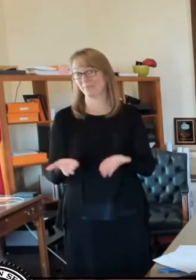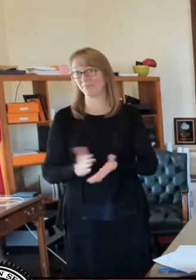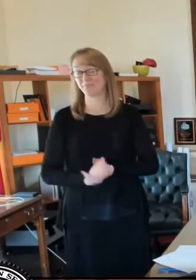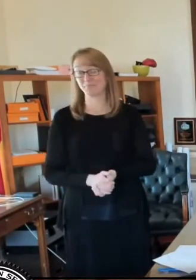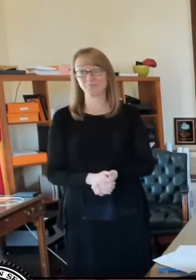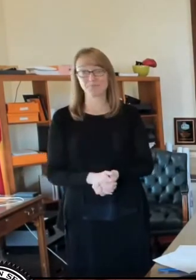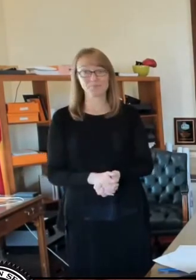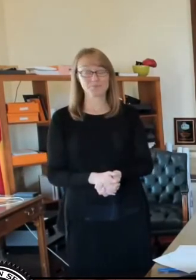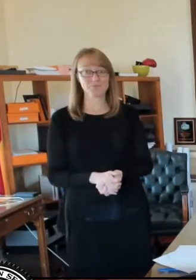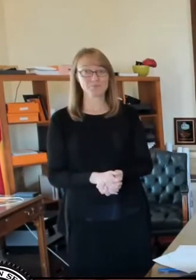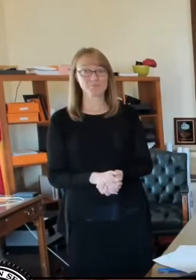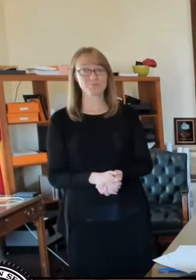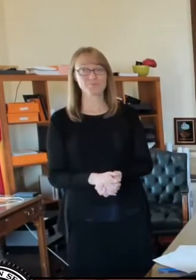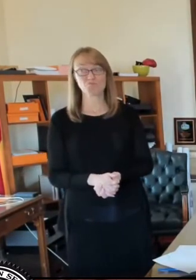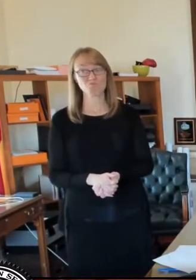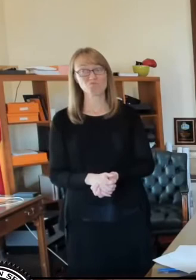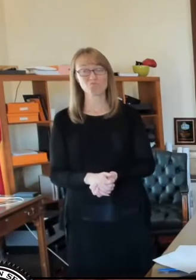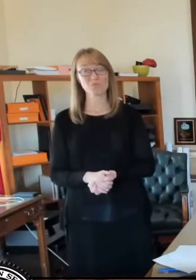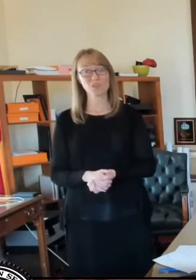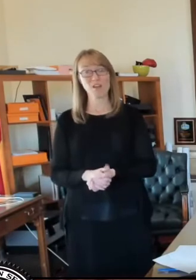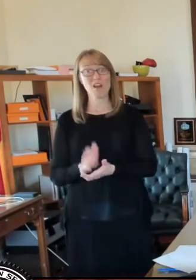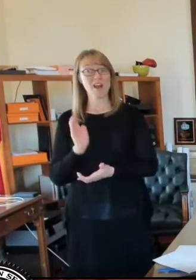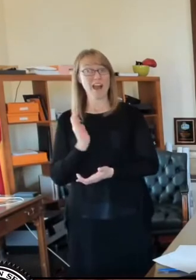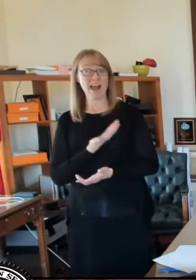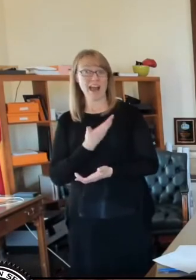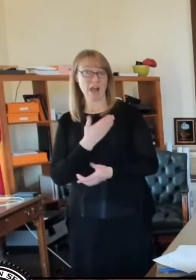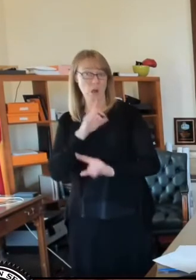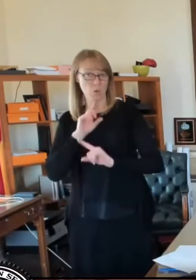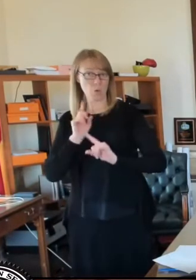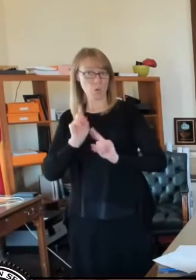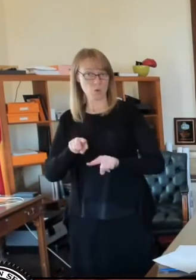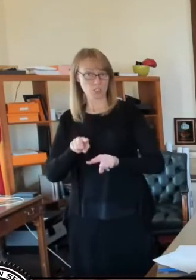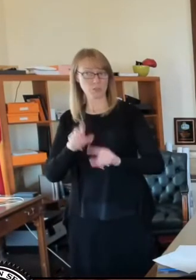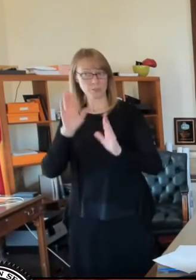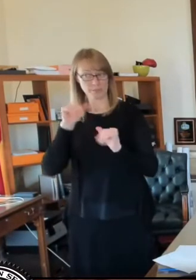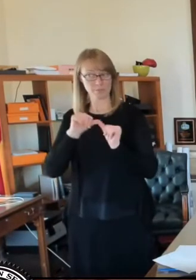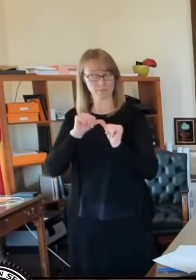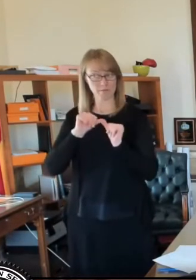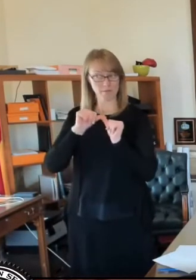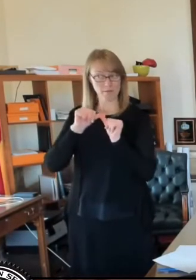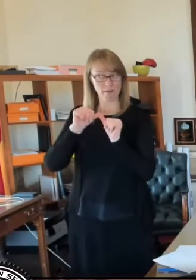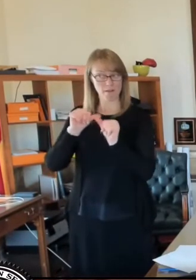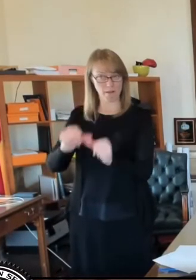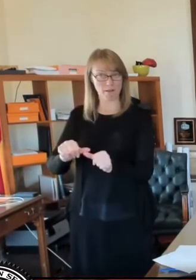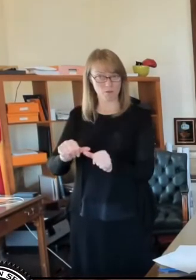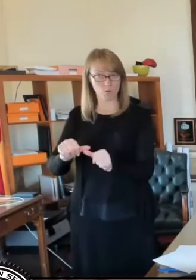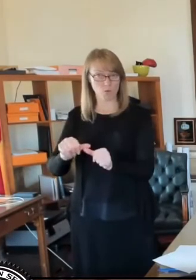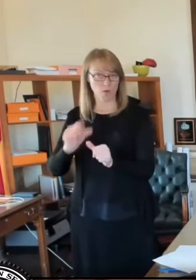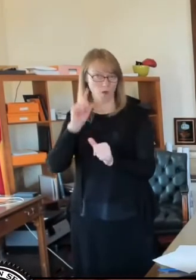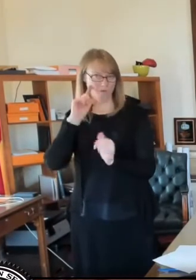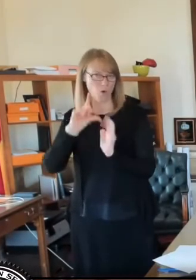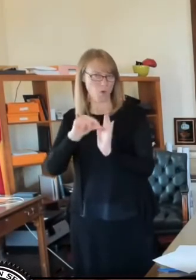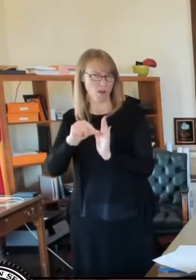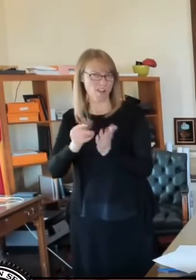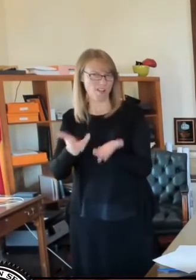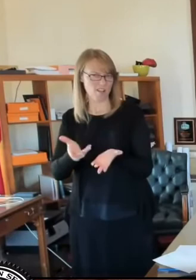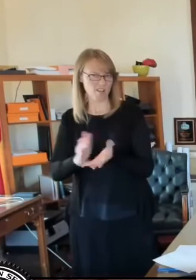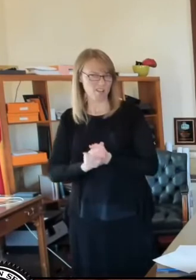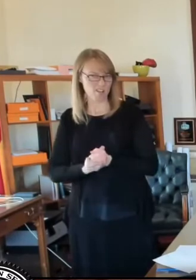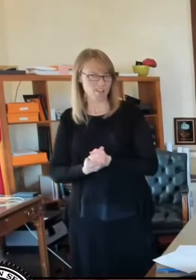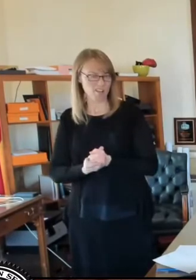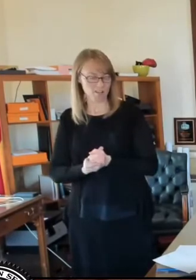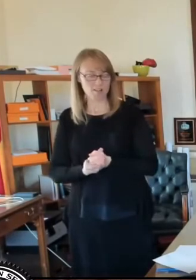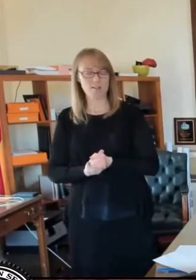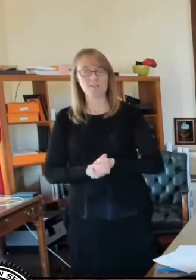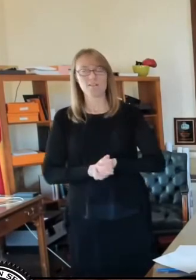mitigation factors being lifted for a while. So. We had a question submitted